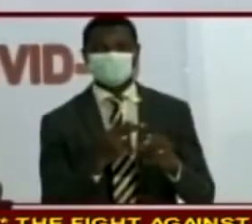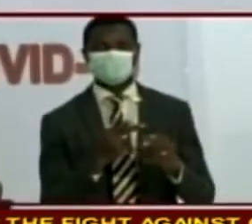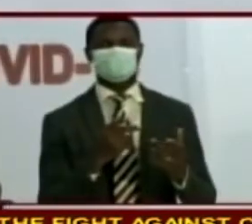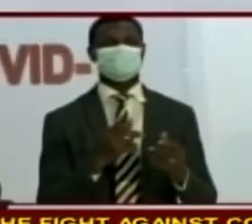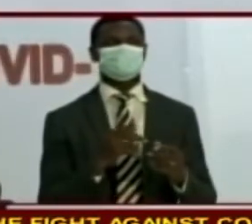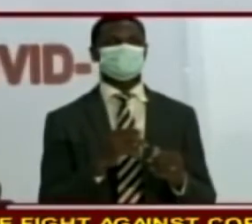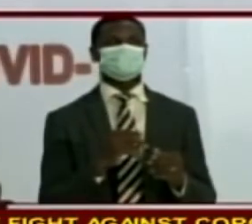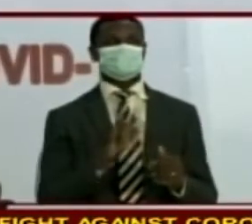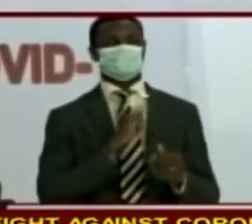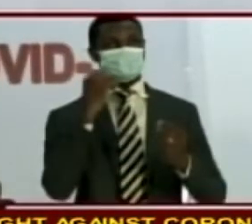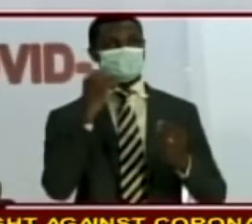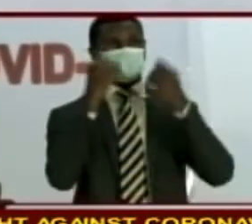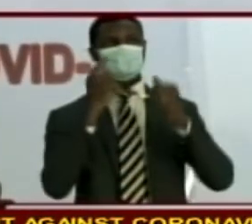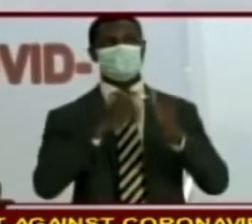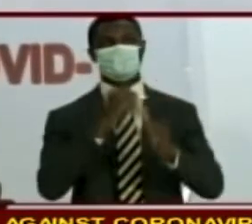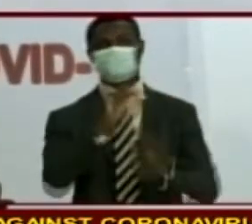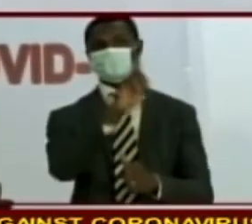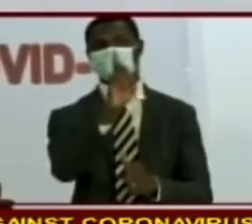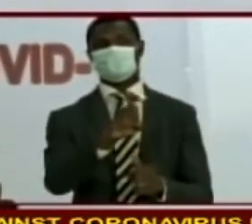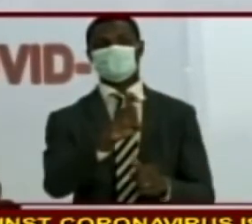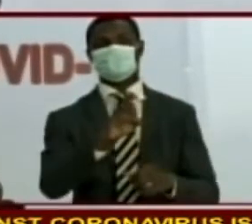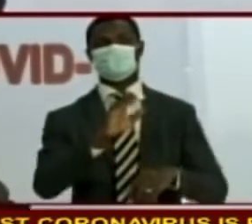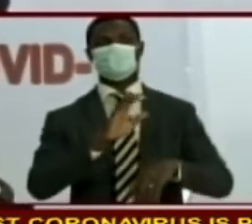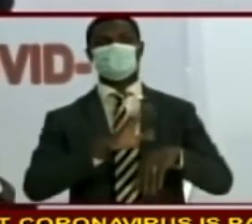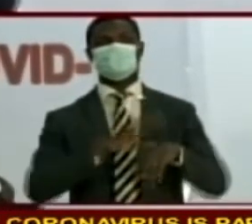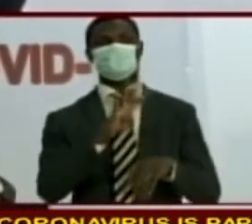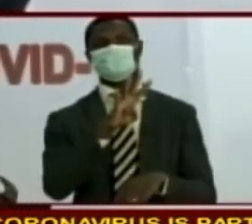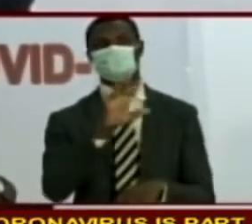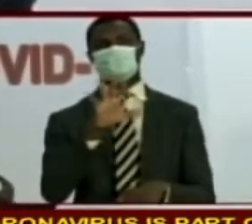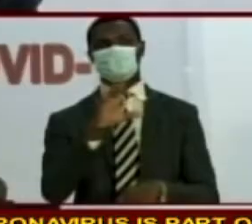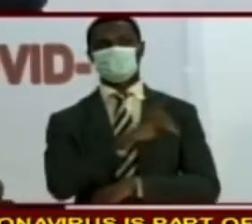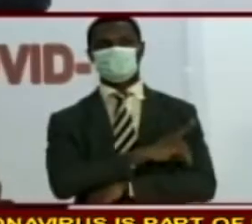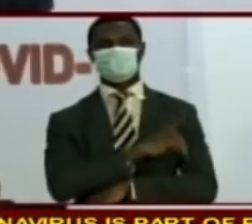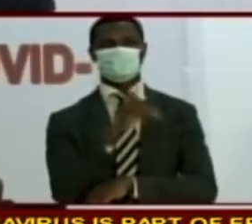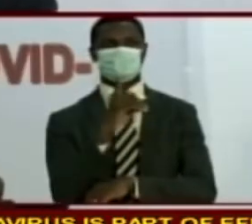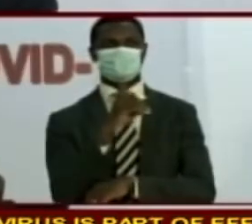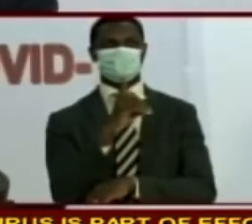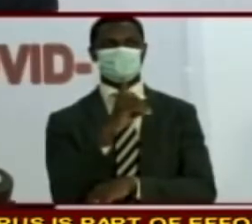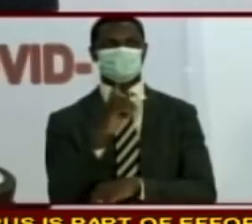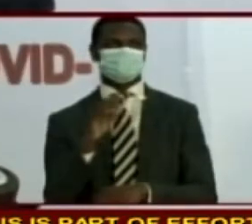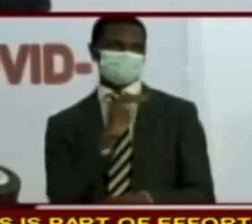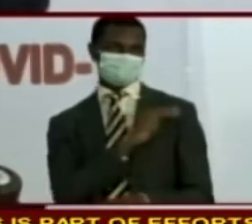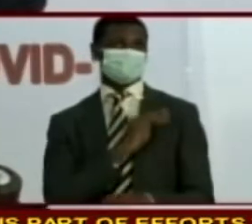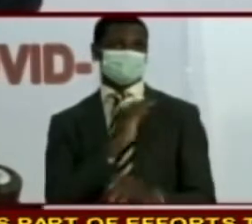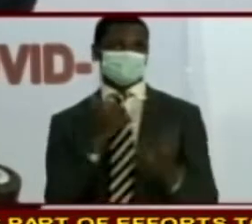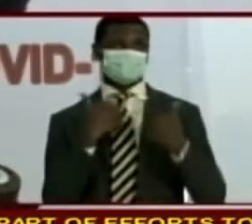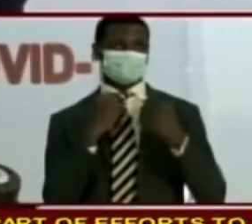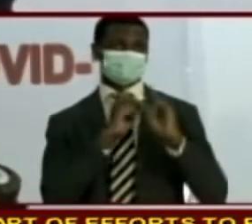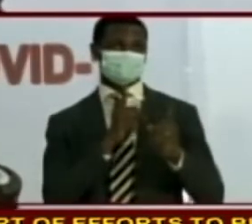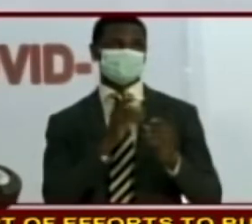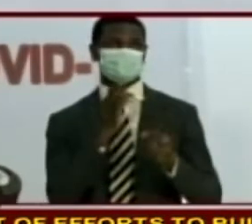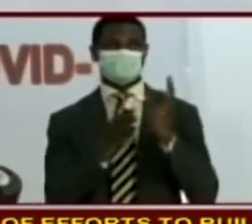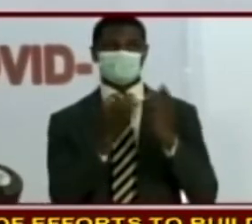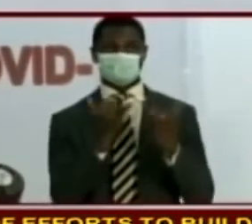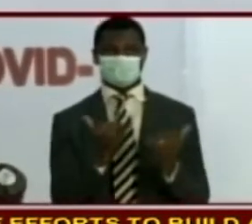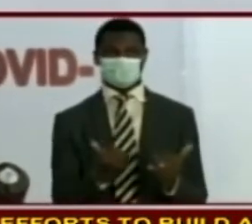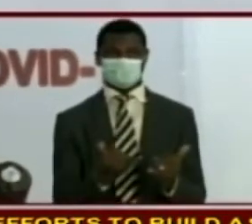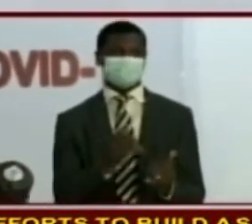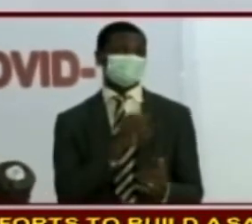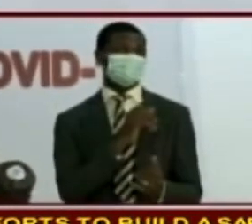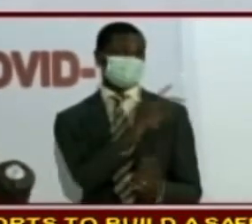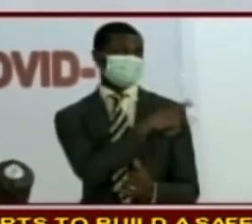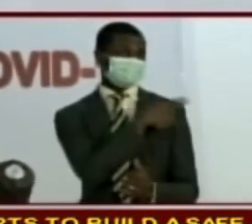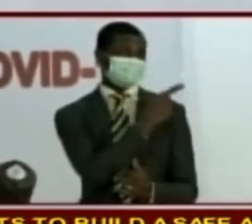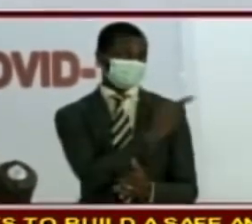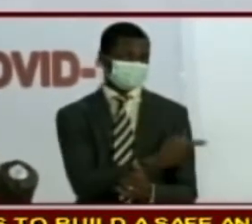the first question, Friday, on the 45 days, I think my minister has answered it. If it was now, the patient would not have stayed